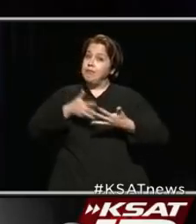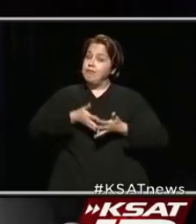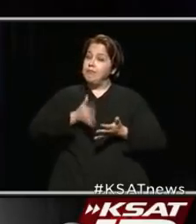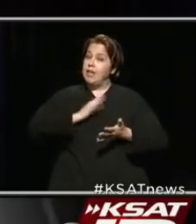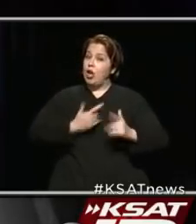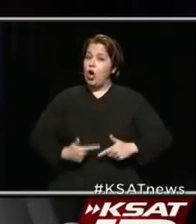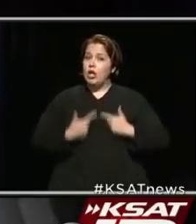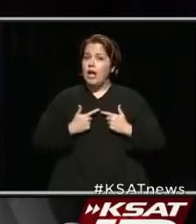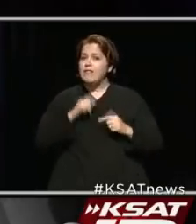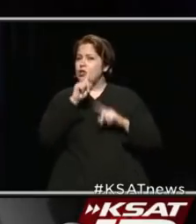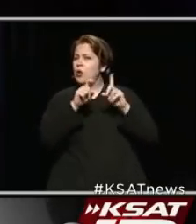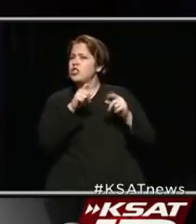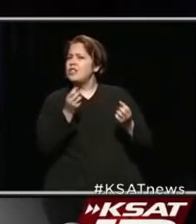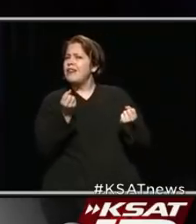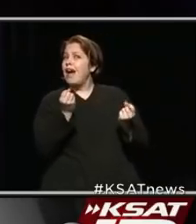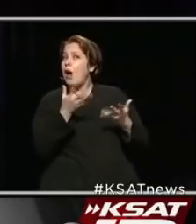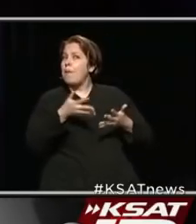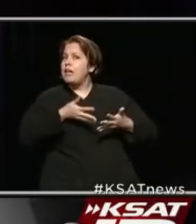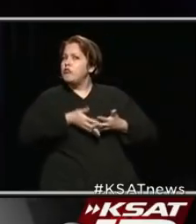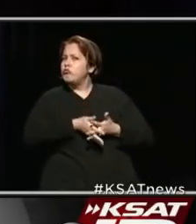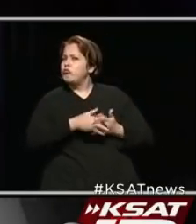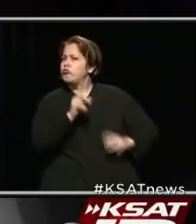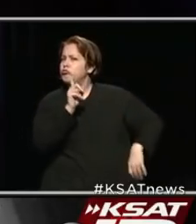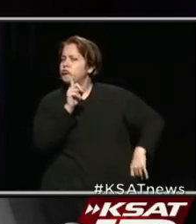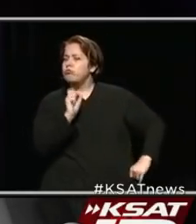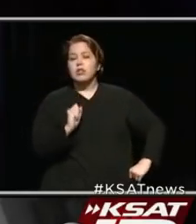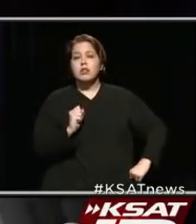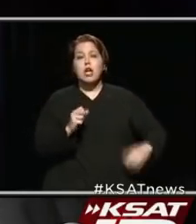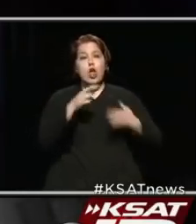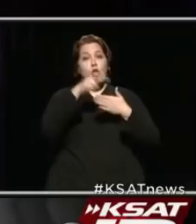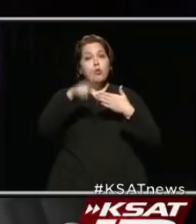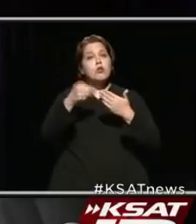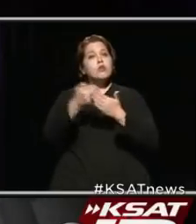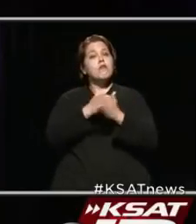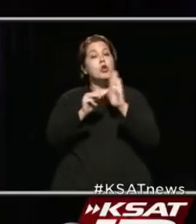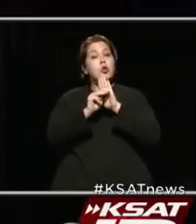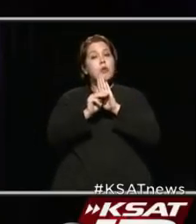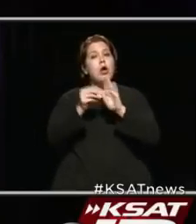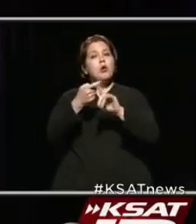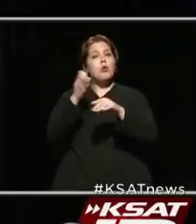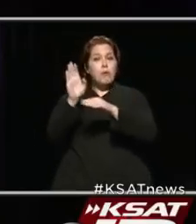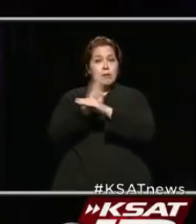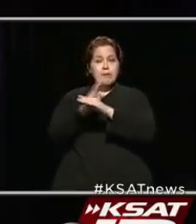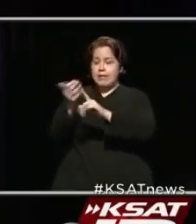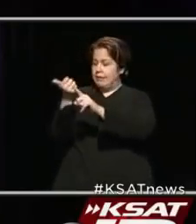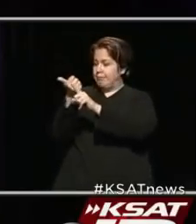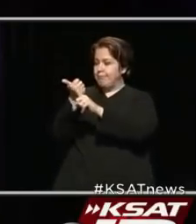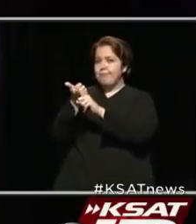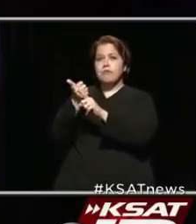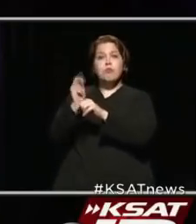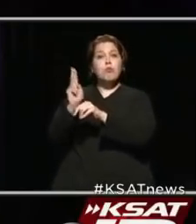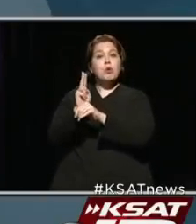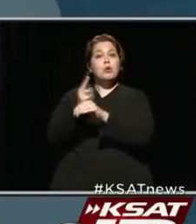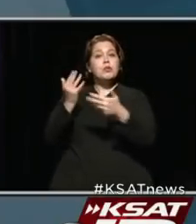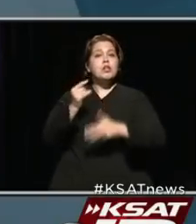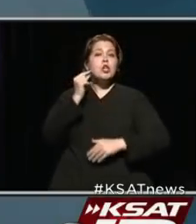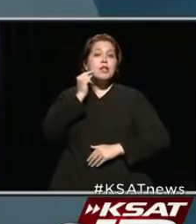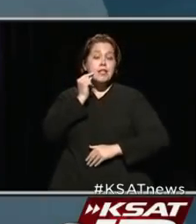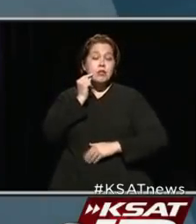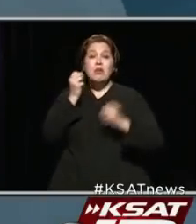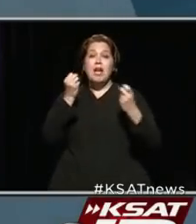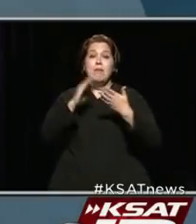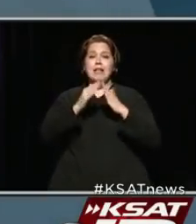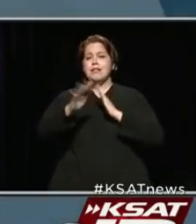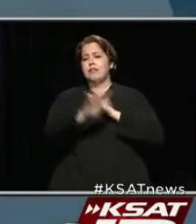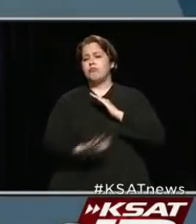has always been how much of a presence. We have the results of the new model from the company that has been used here in San Antonio and many cities